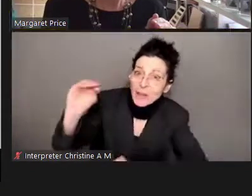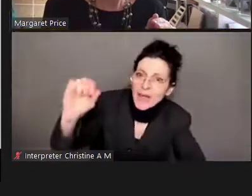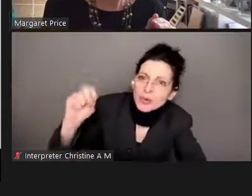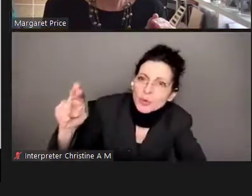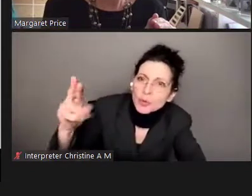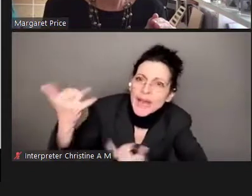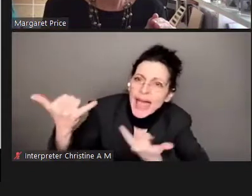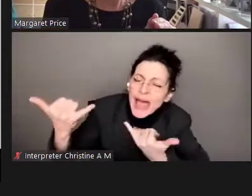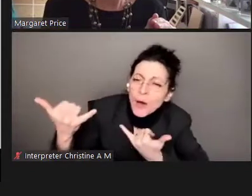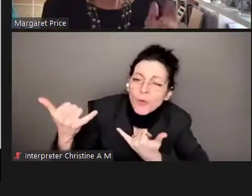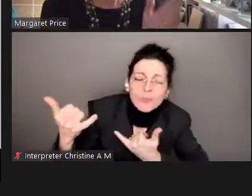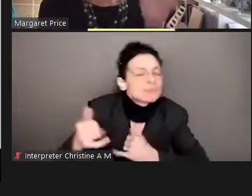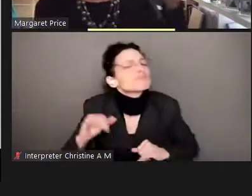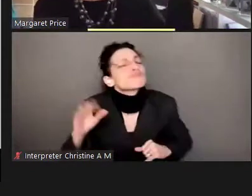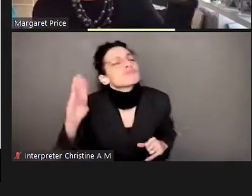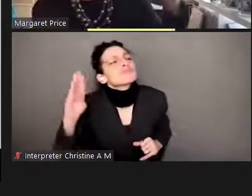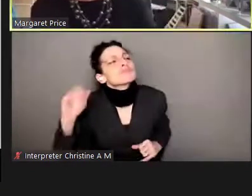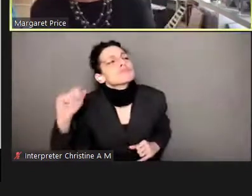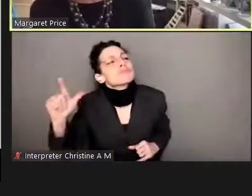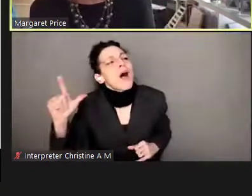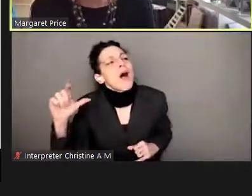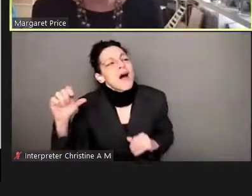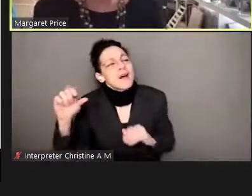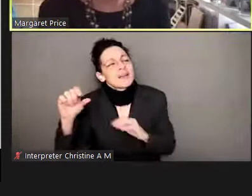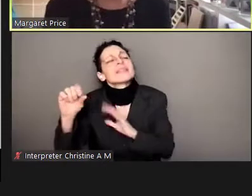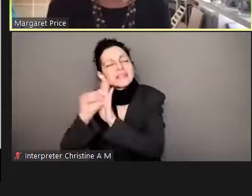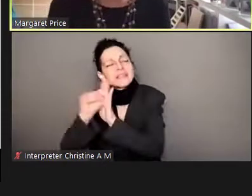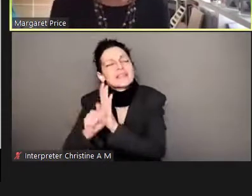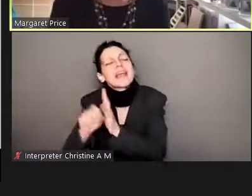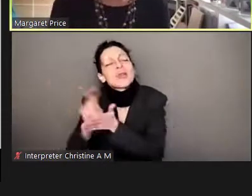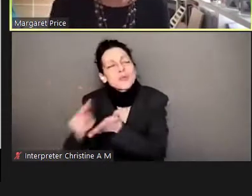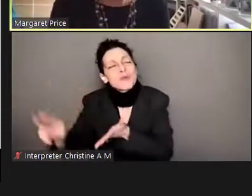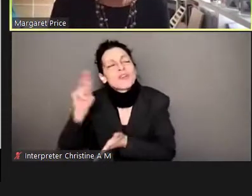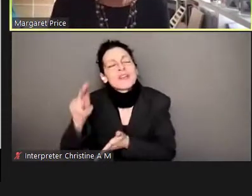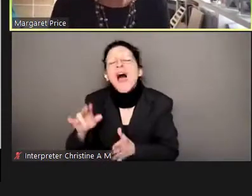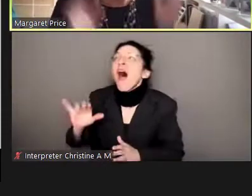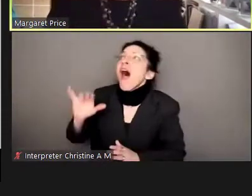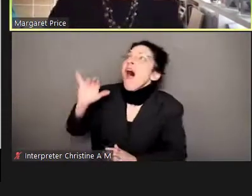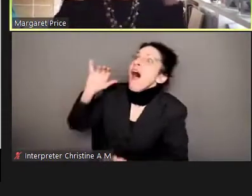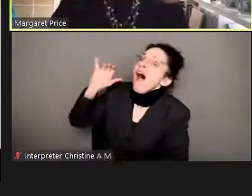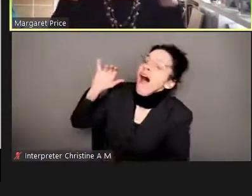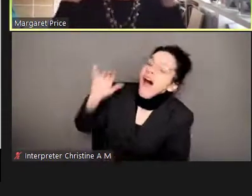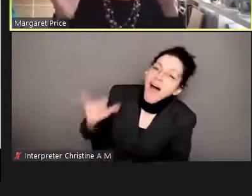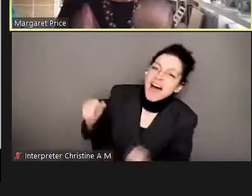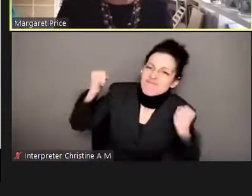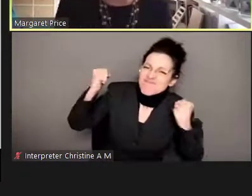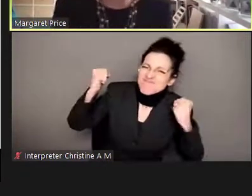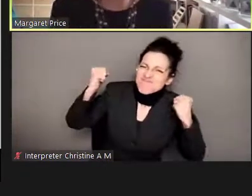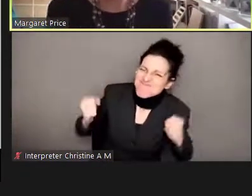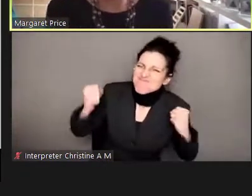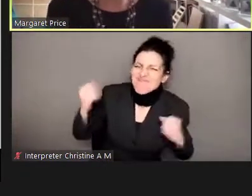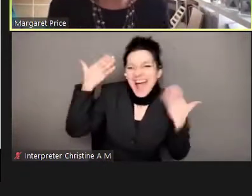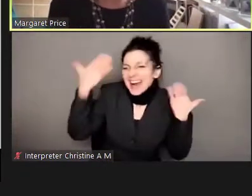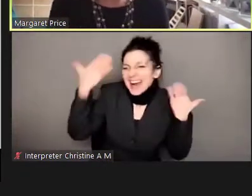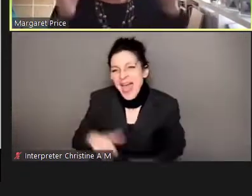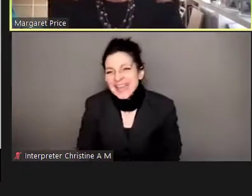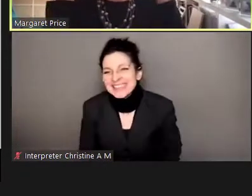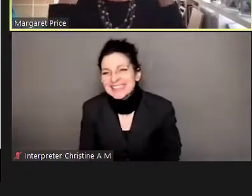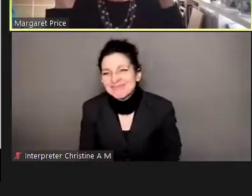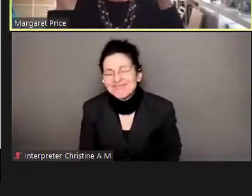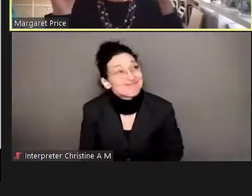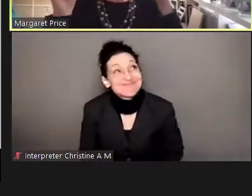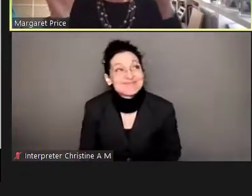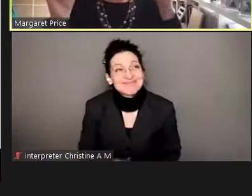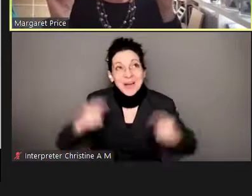She's at Ball State University. Okay, she's at Ball State. Got it. Yes. I didn't know that. My brain